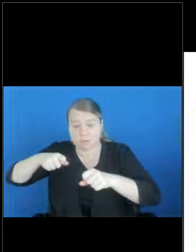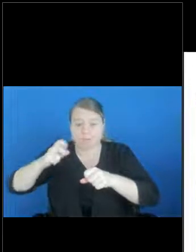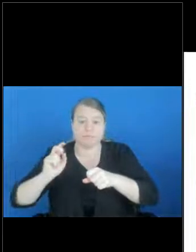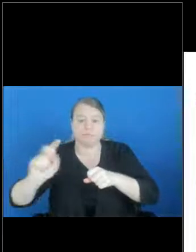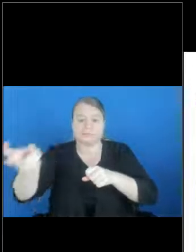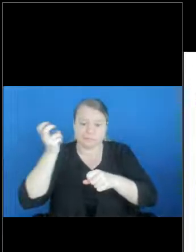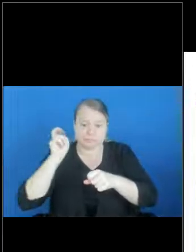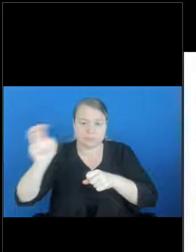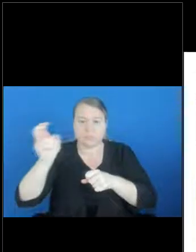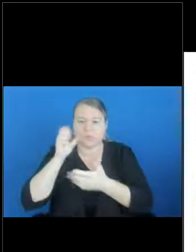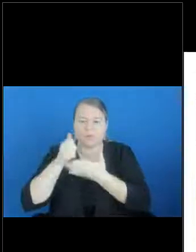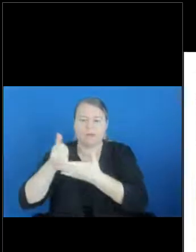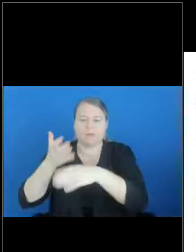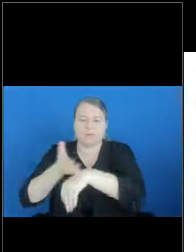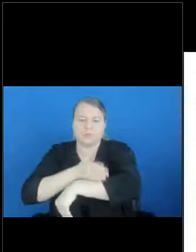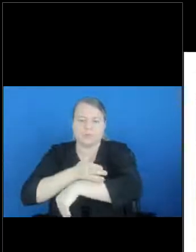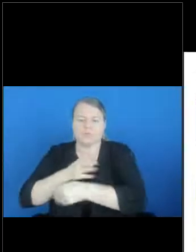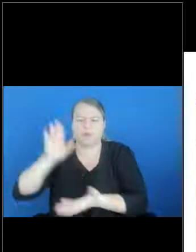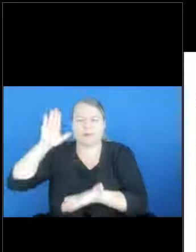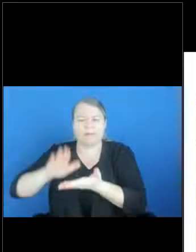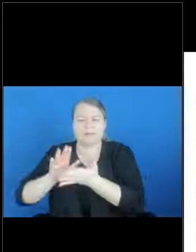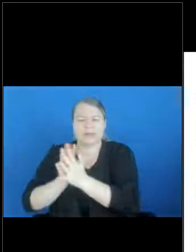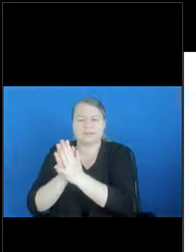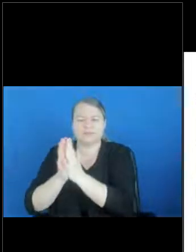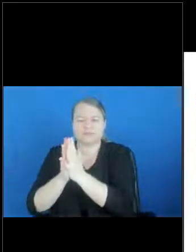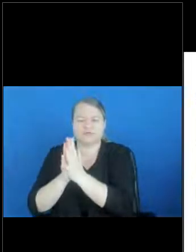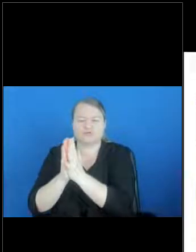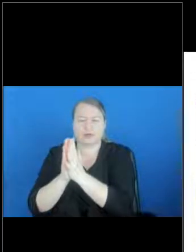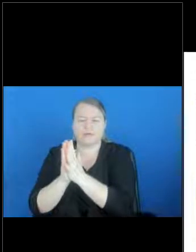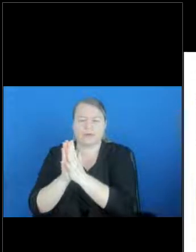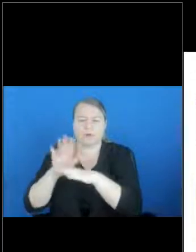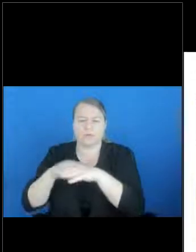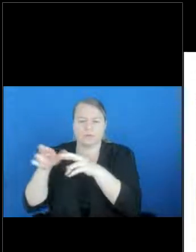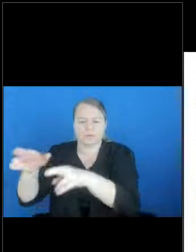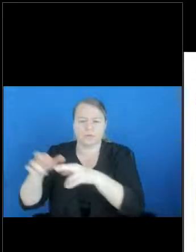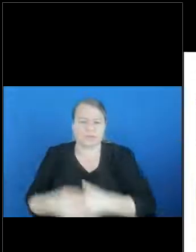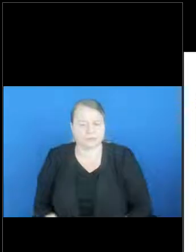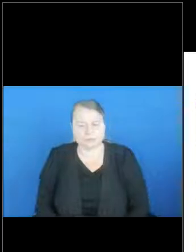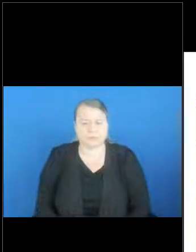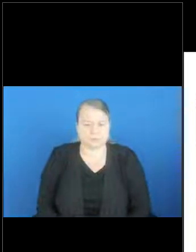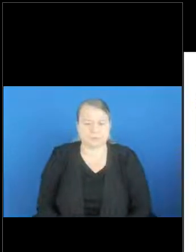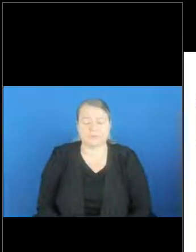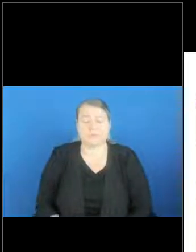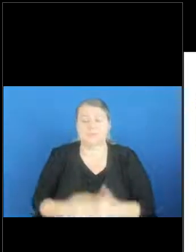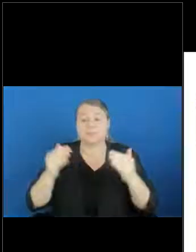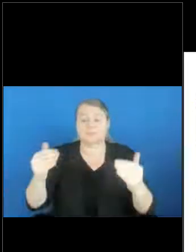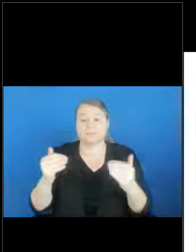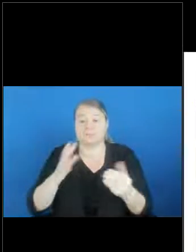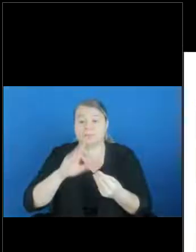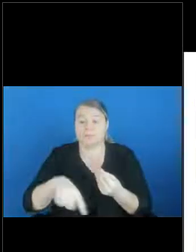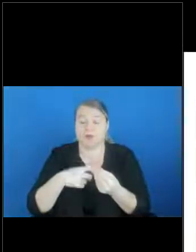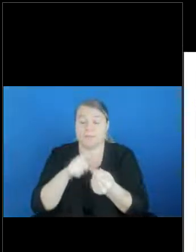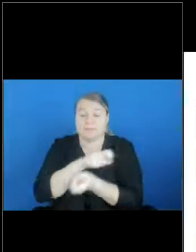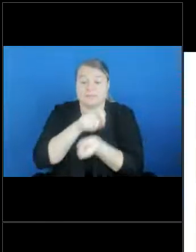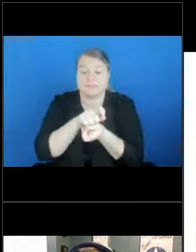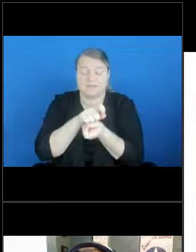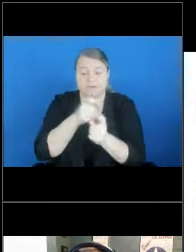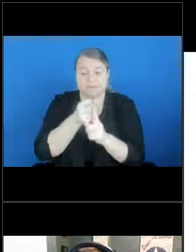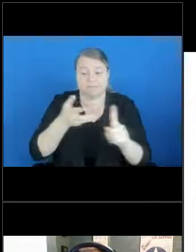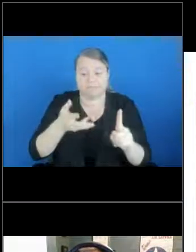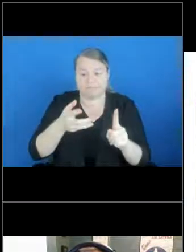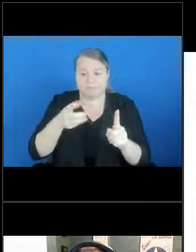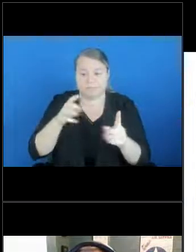all while reducing congestion levels on regional roadways. Next, to talk about the specific details of the project,